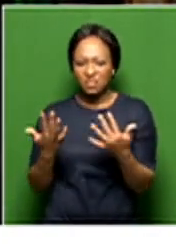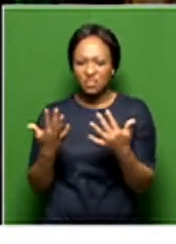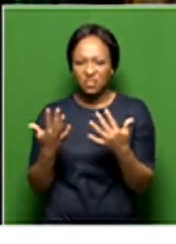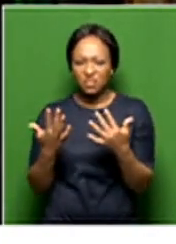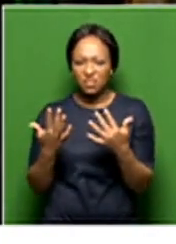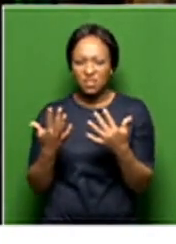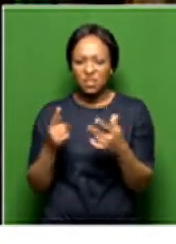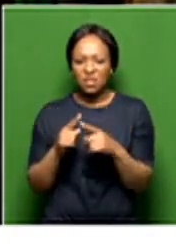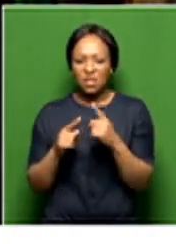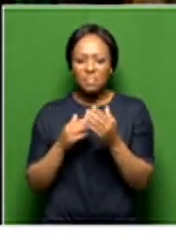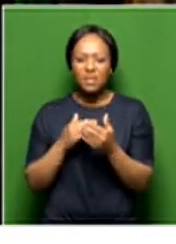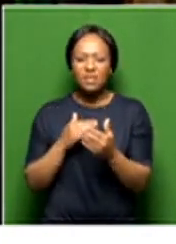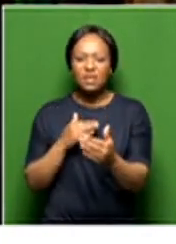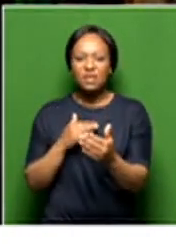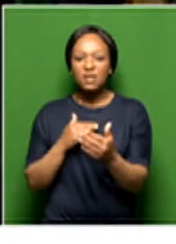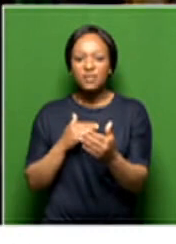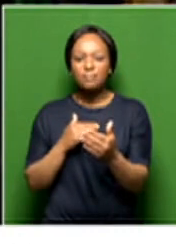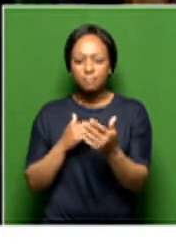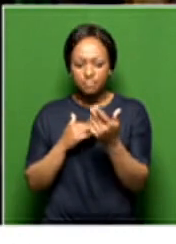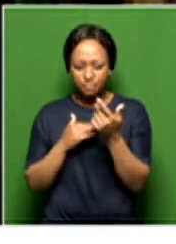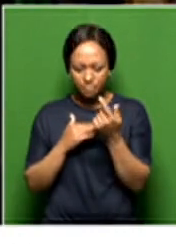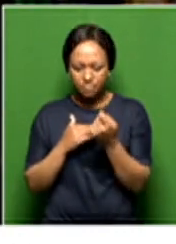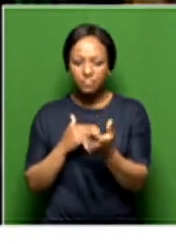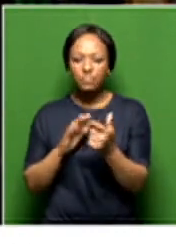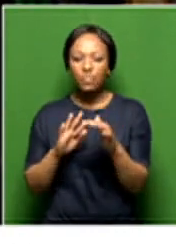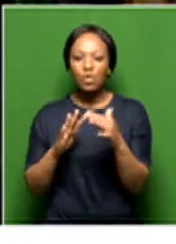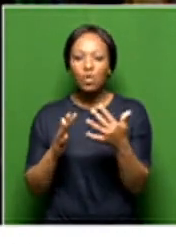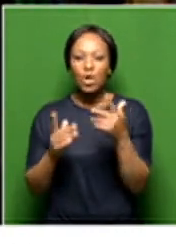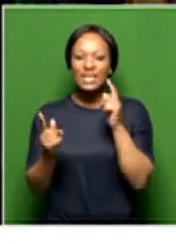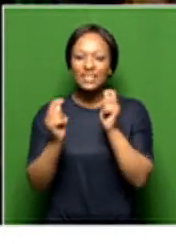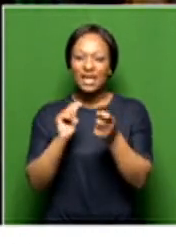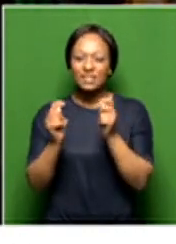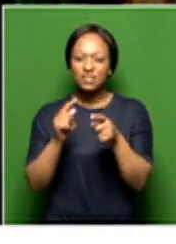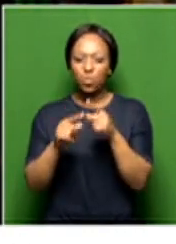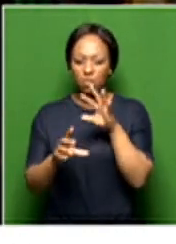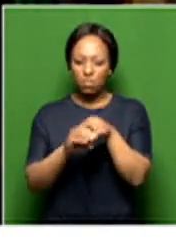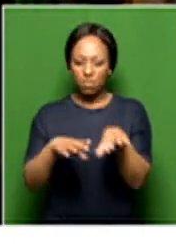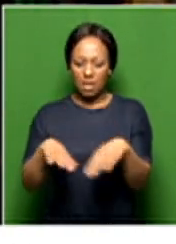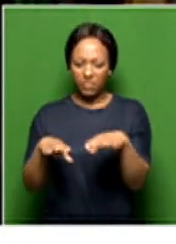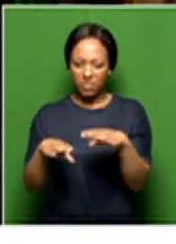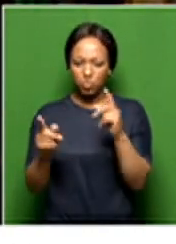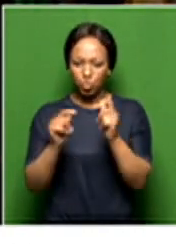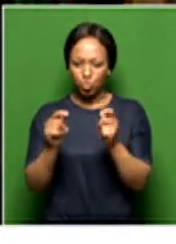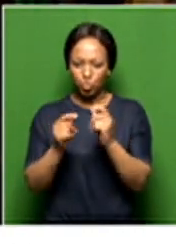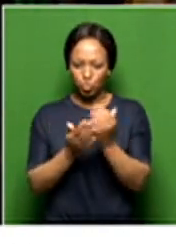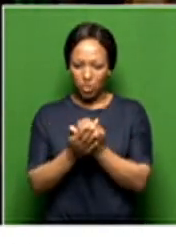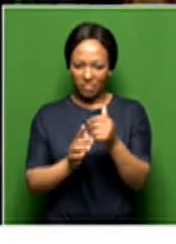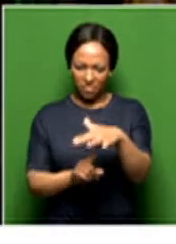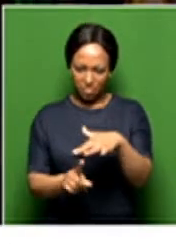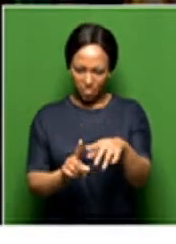not a few intermittent big changes or big activities, but it's going to be a result